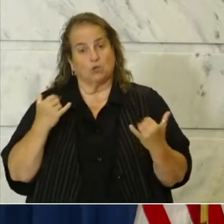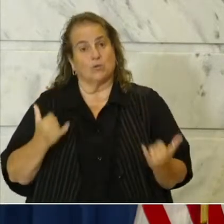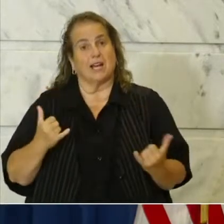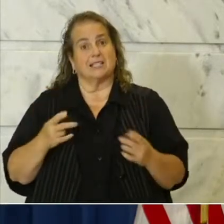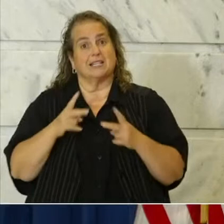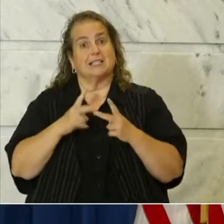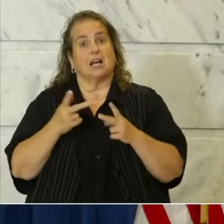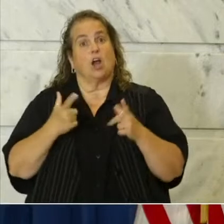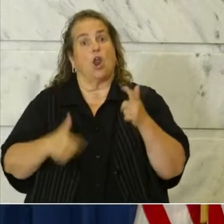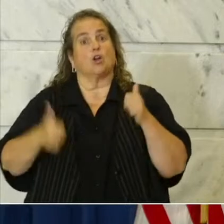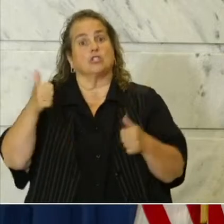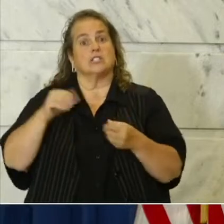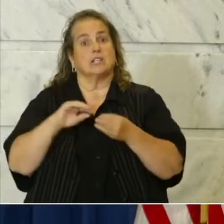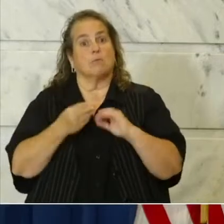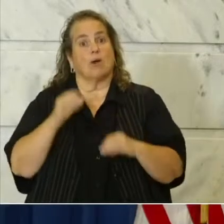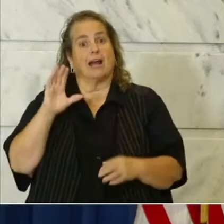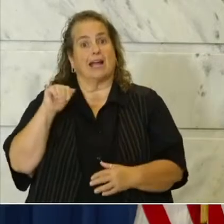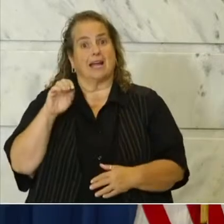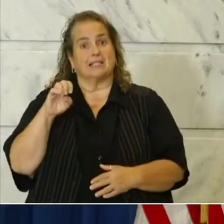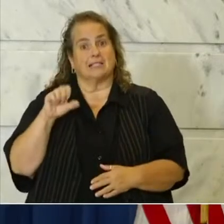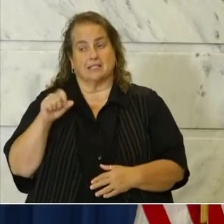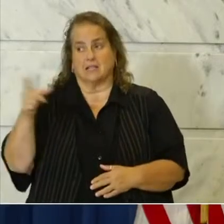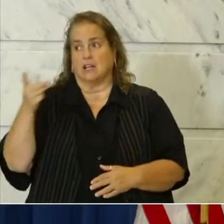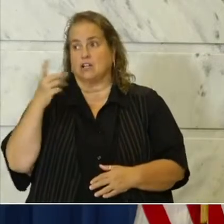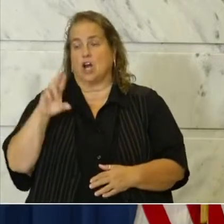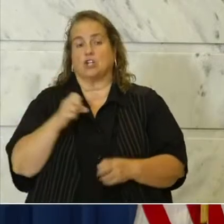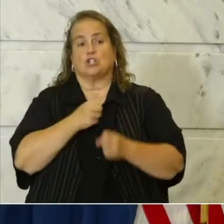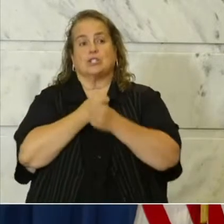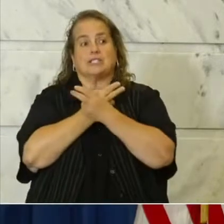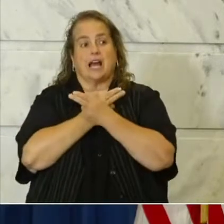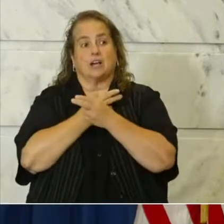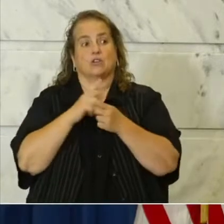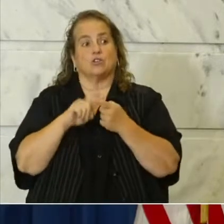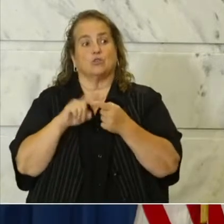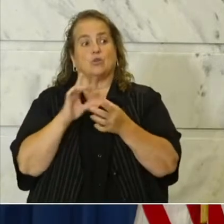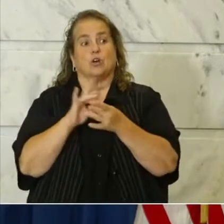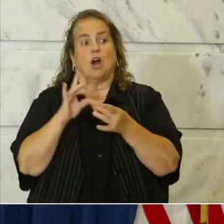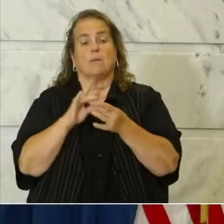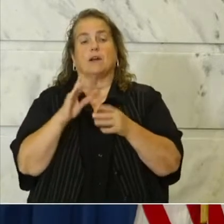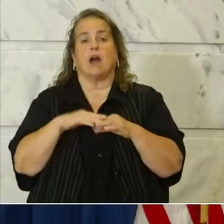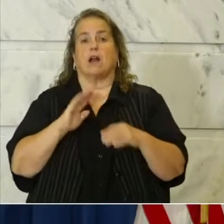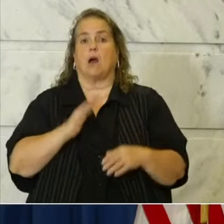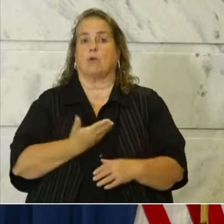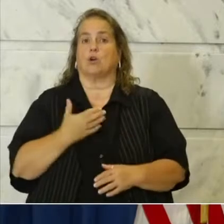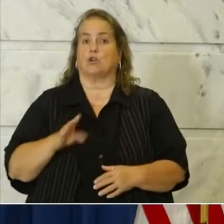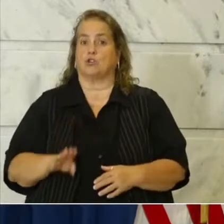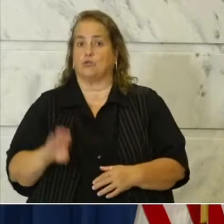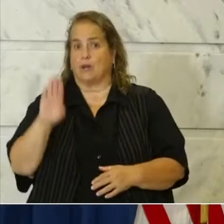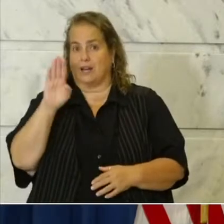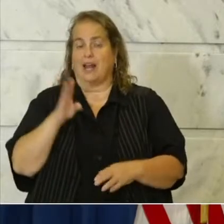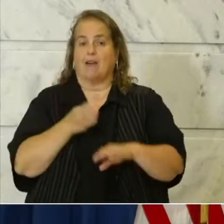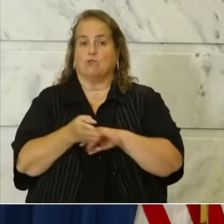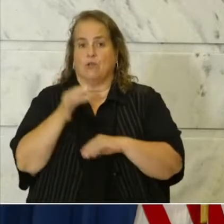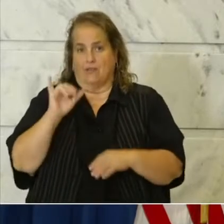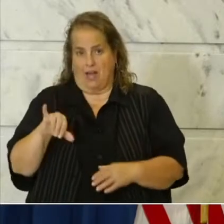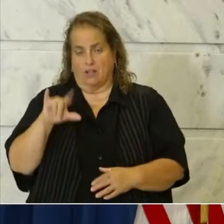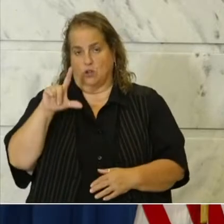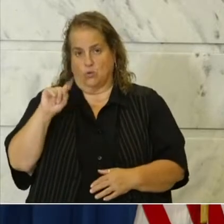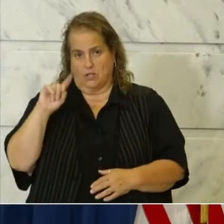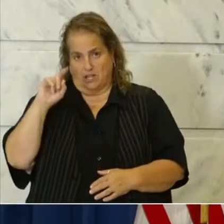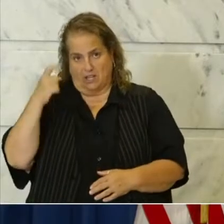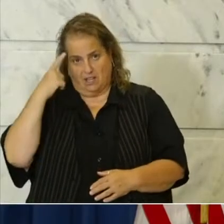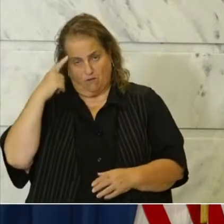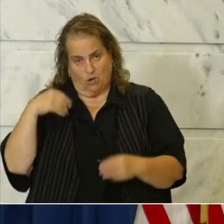going to ask Dr. Stack to come up and comment on our trends, and then right after that, we'll have the Lieutenant Governor give